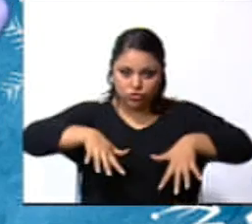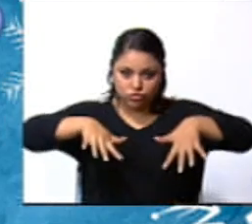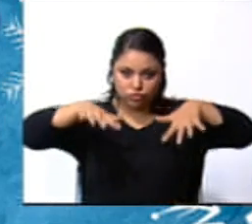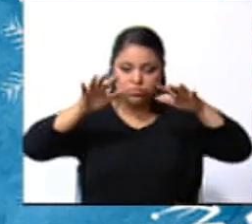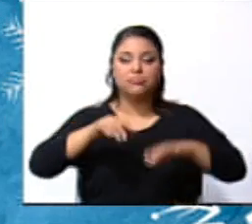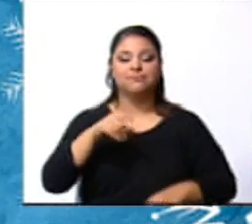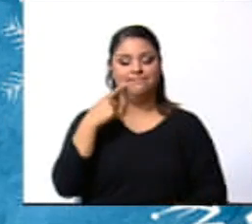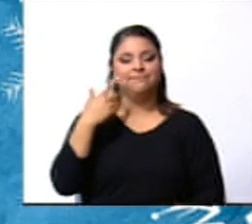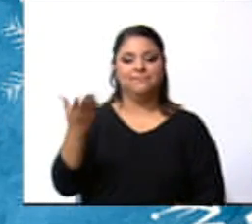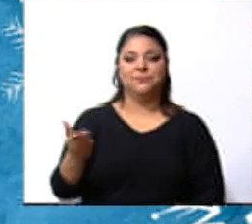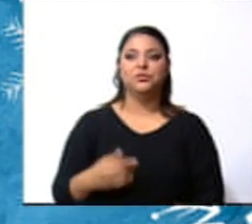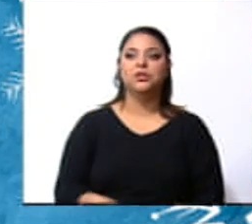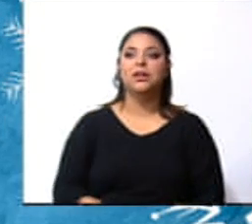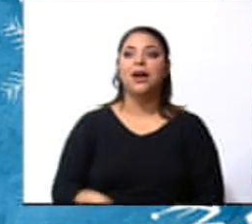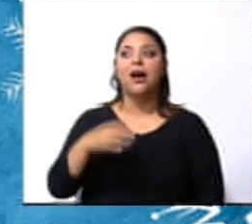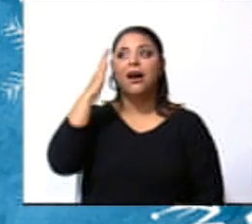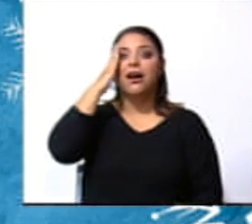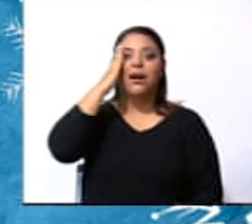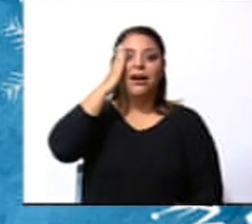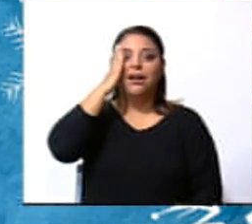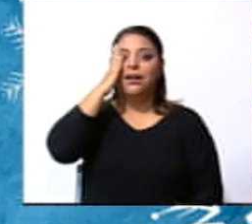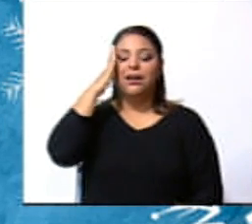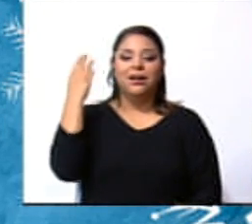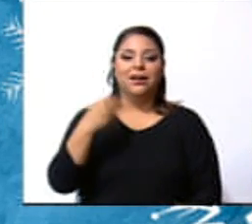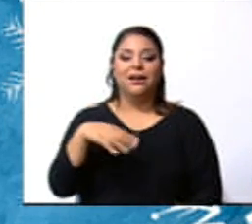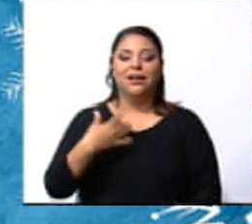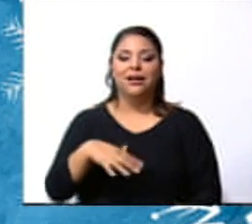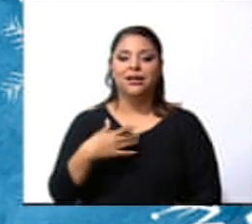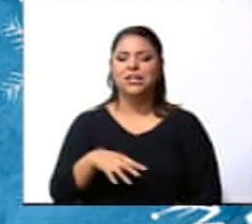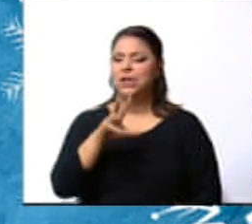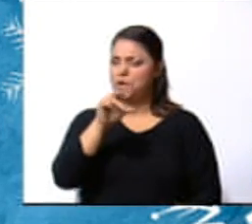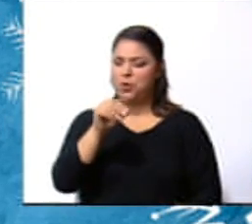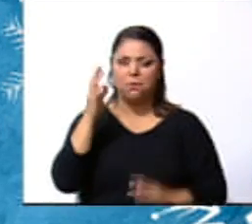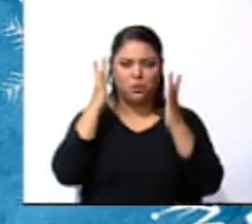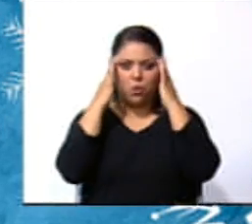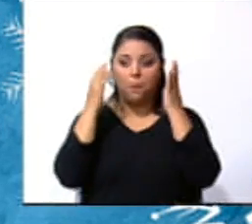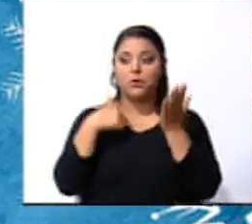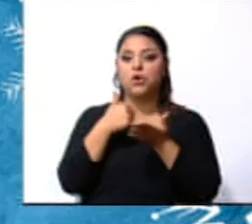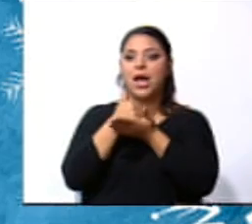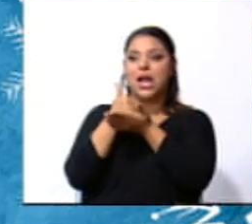Flood! Jesus Christ! Okay, don't worry, I'm going to help you.